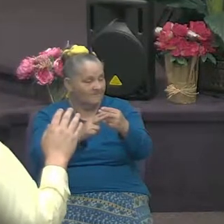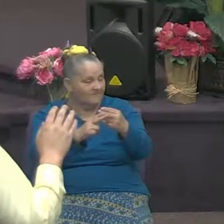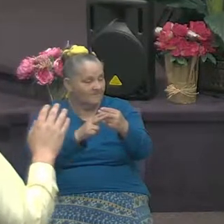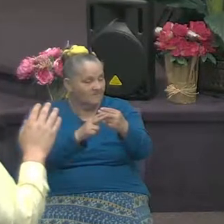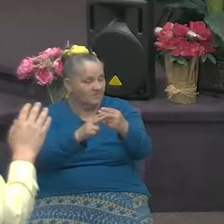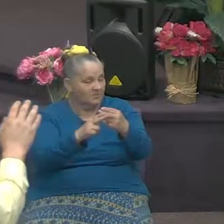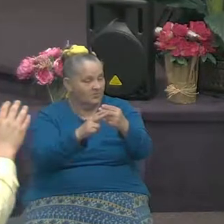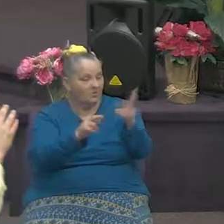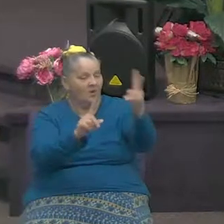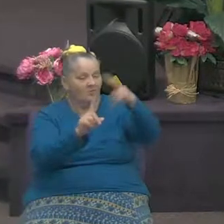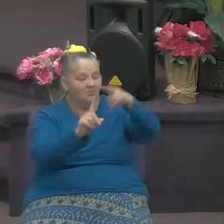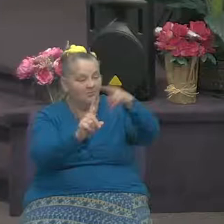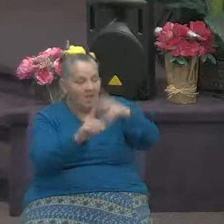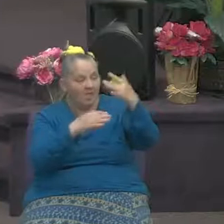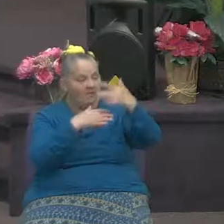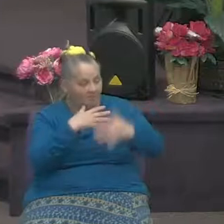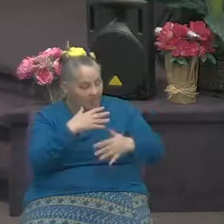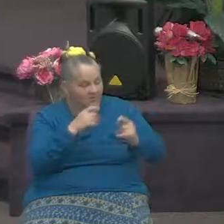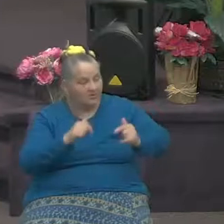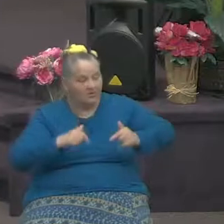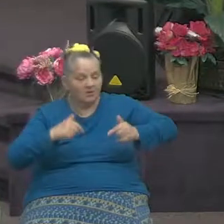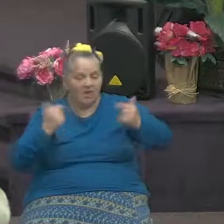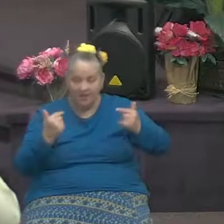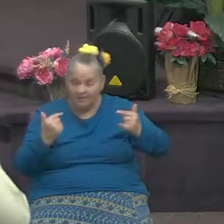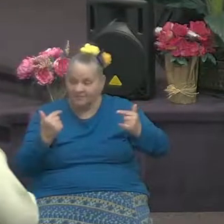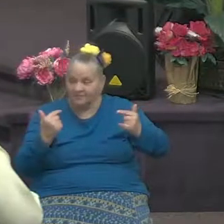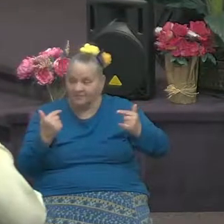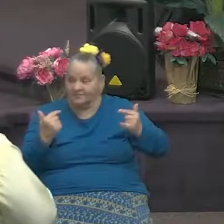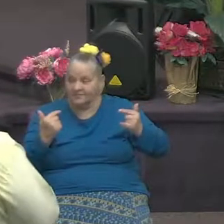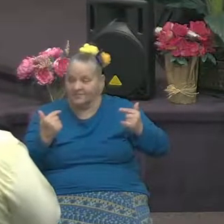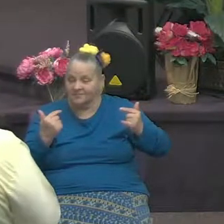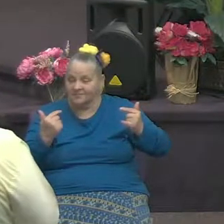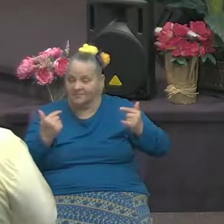to apply that blood to your life,